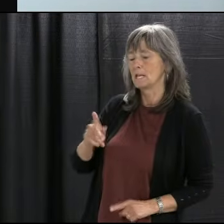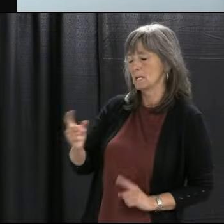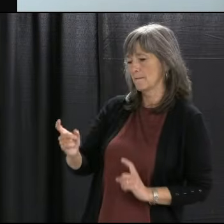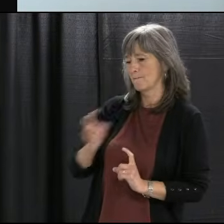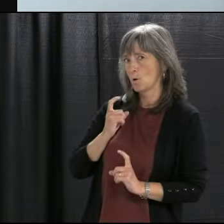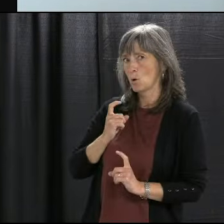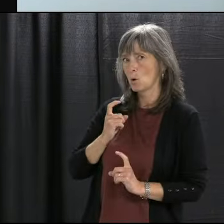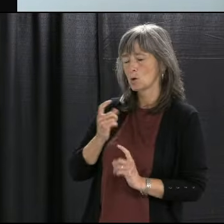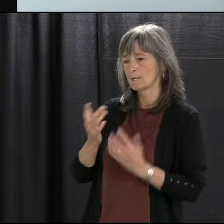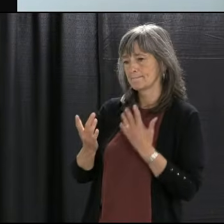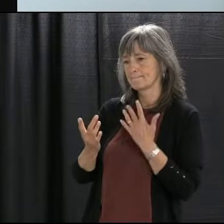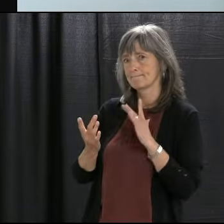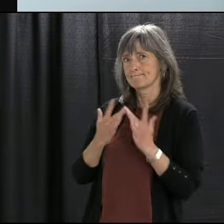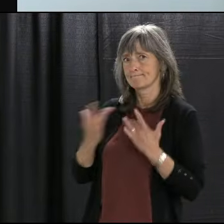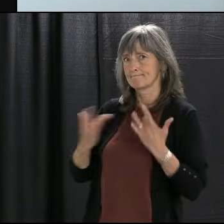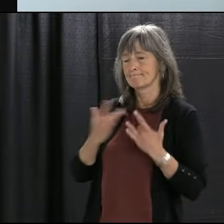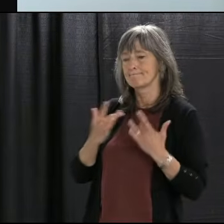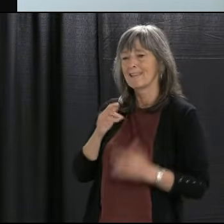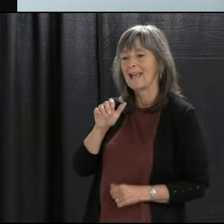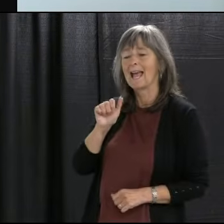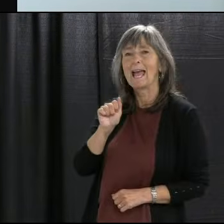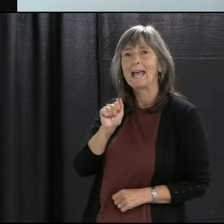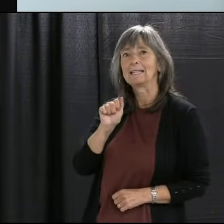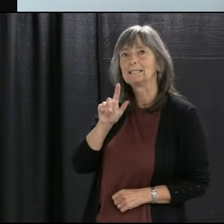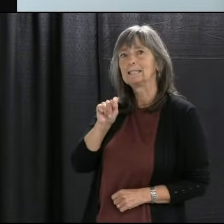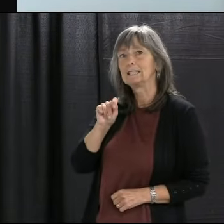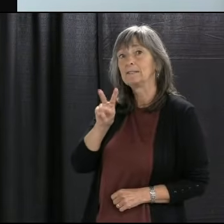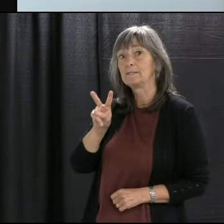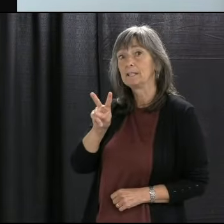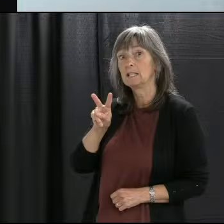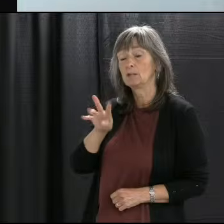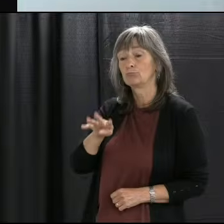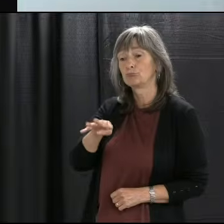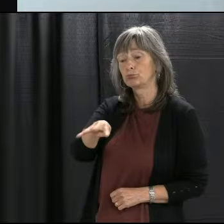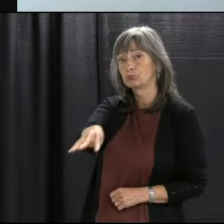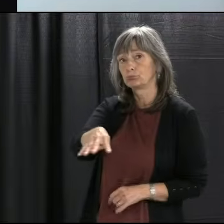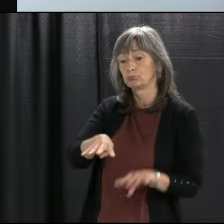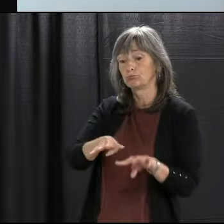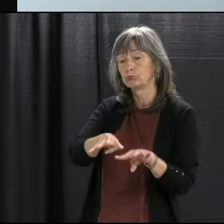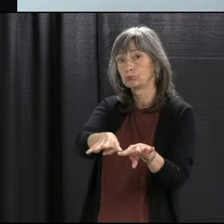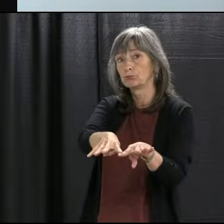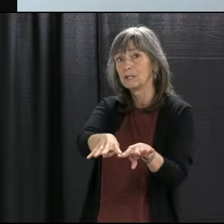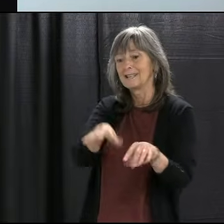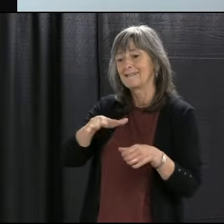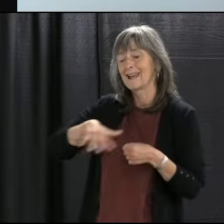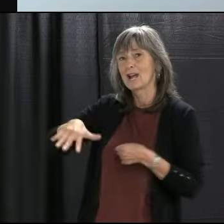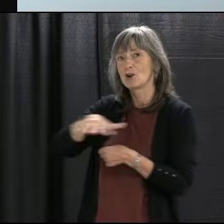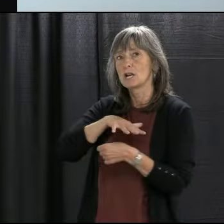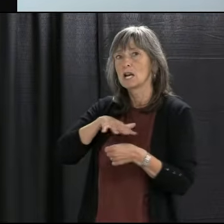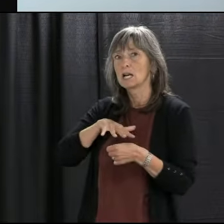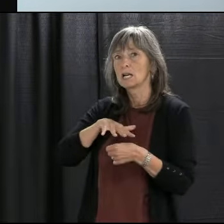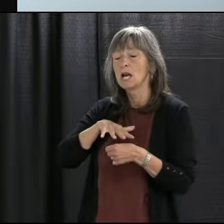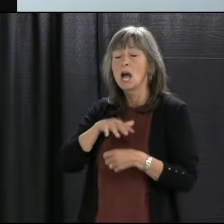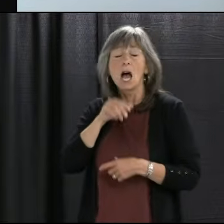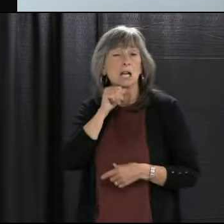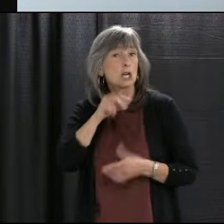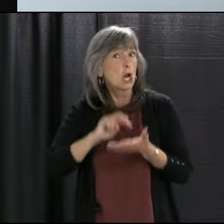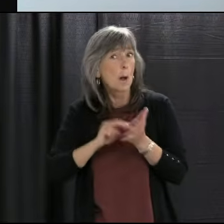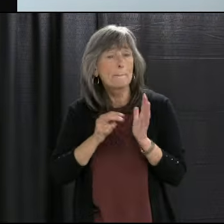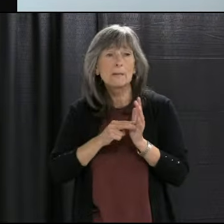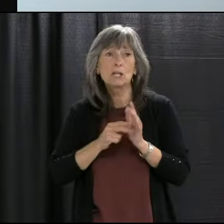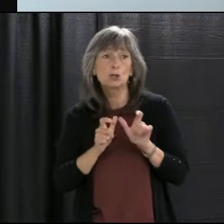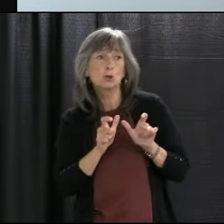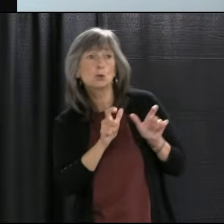ATVs on the trails in the area. These are hampering firefighting efforts. No one's trying to restrict anyone's access to